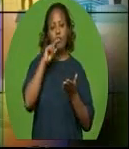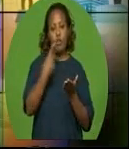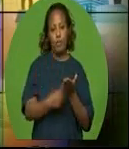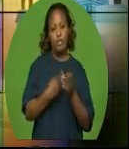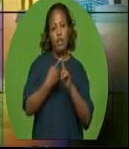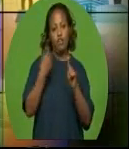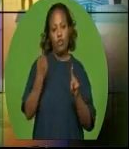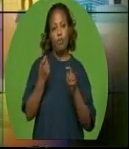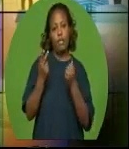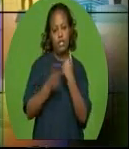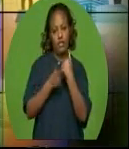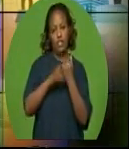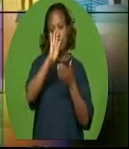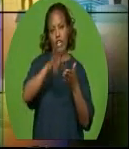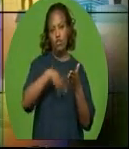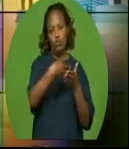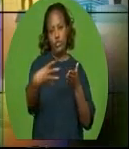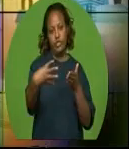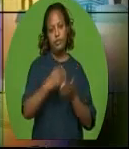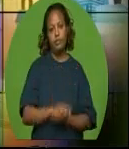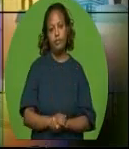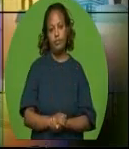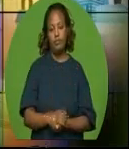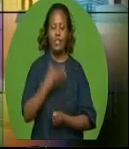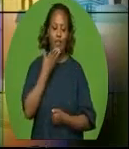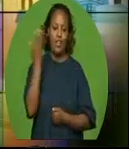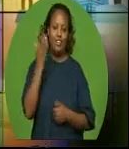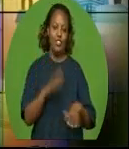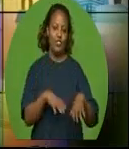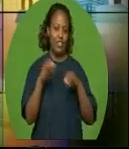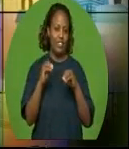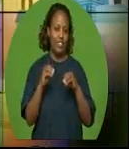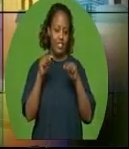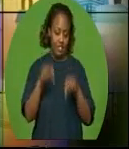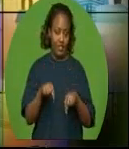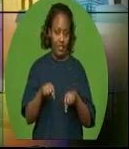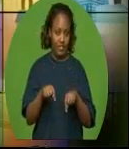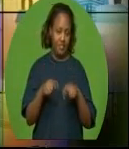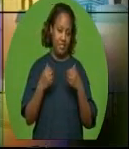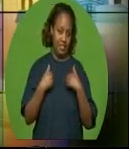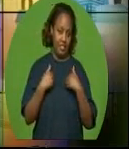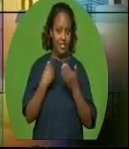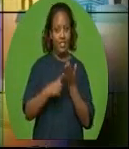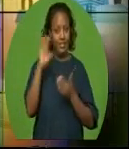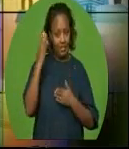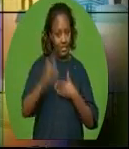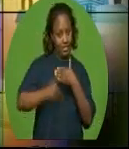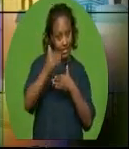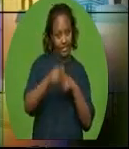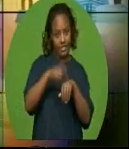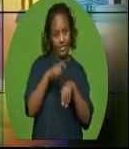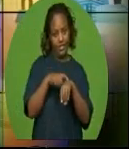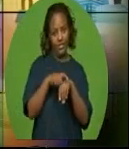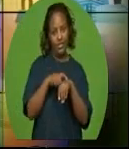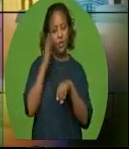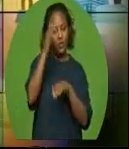income information from a saving schedule. Well, students, that's all we have time for. In our